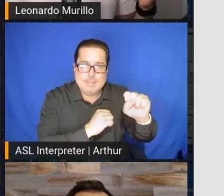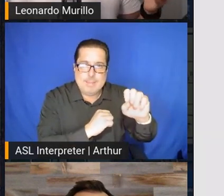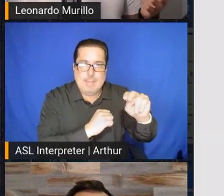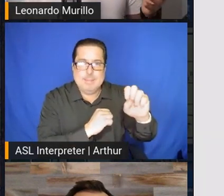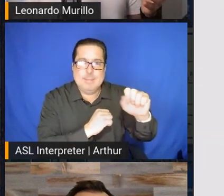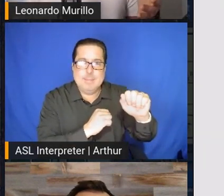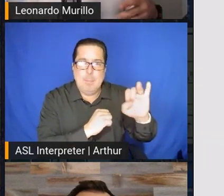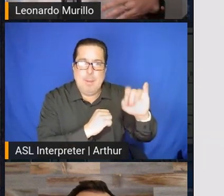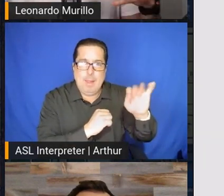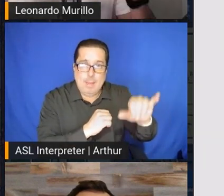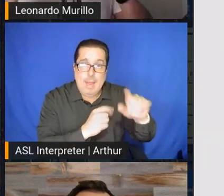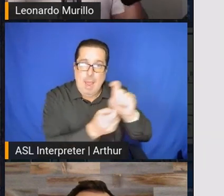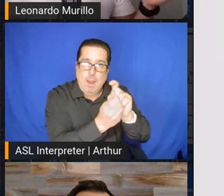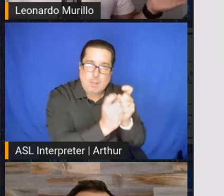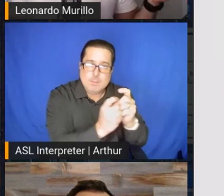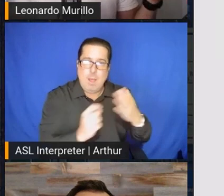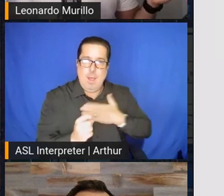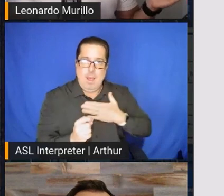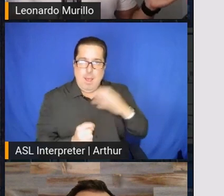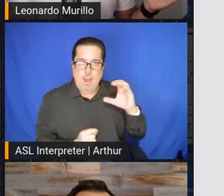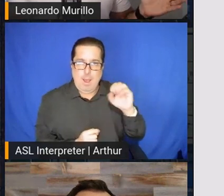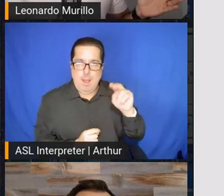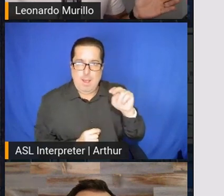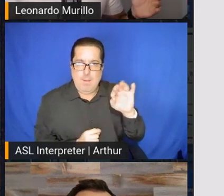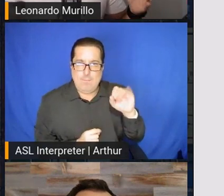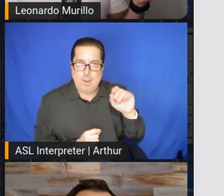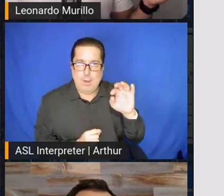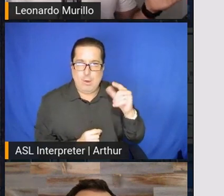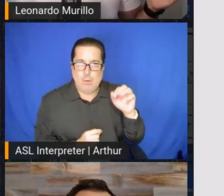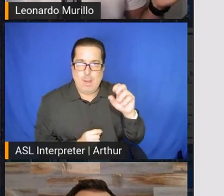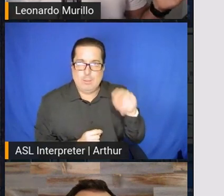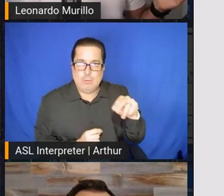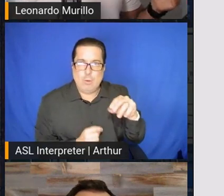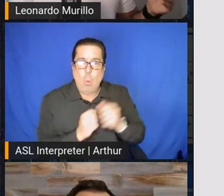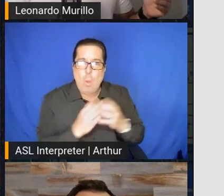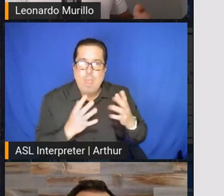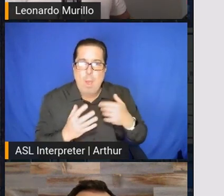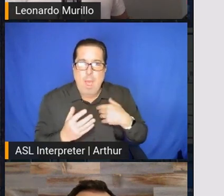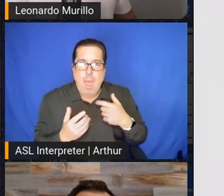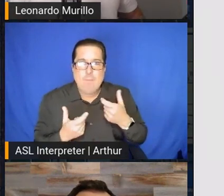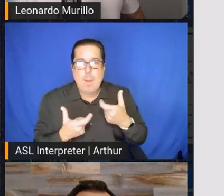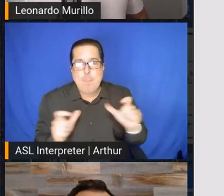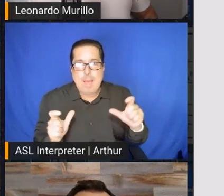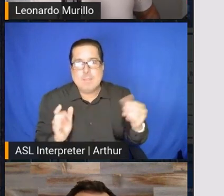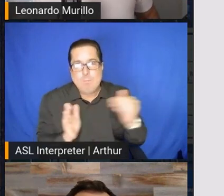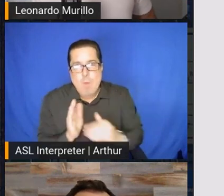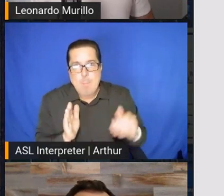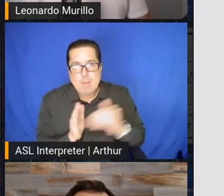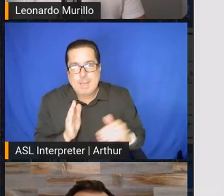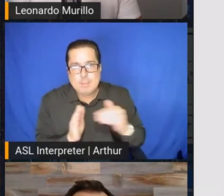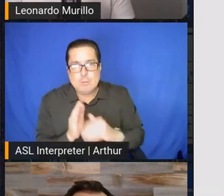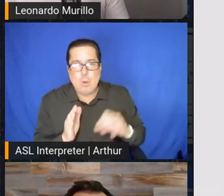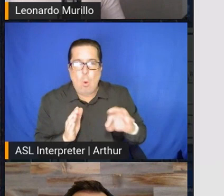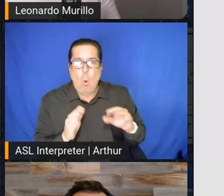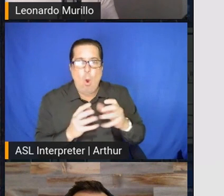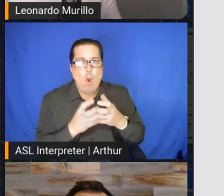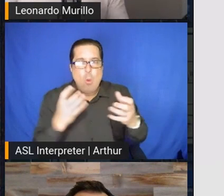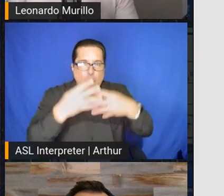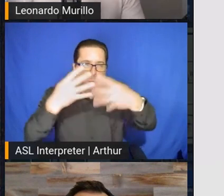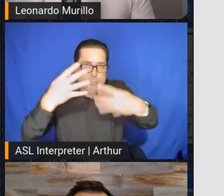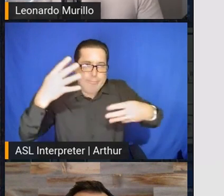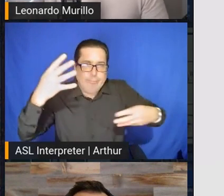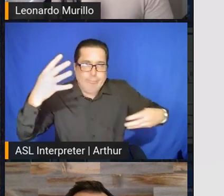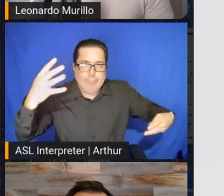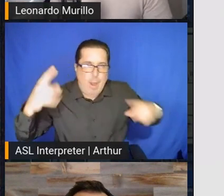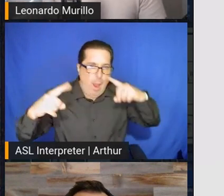customizability of your configuration without like having massive repetition or just a lot of complexity in your